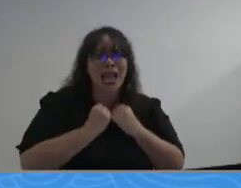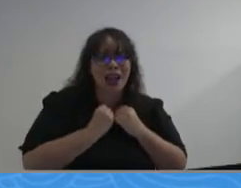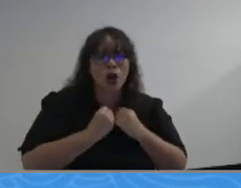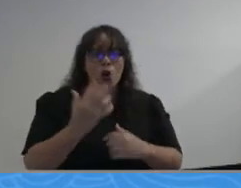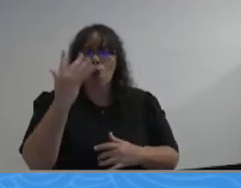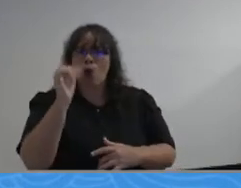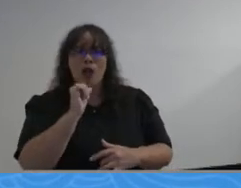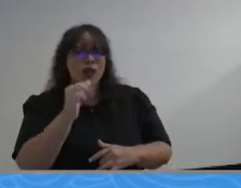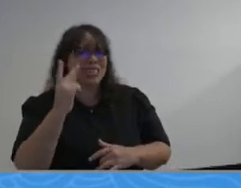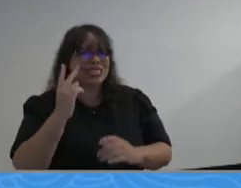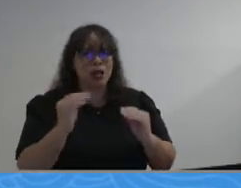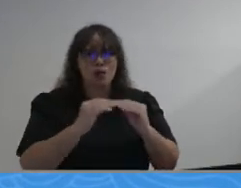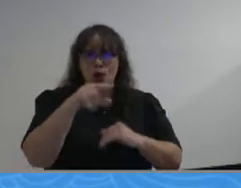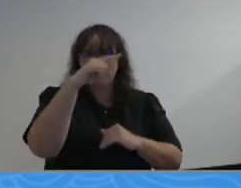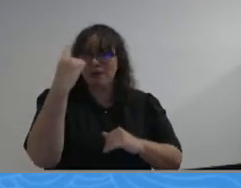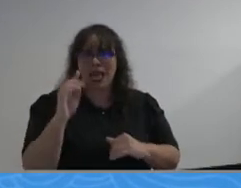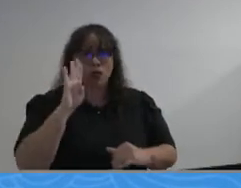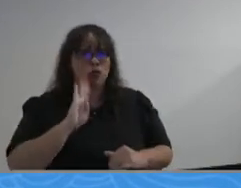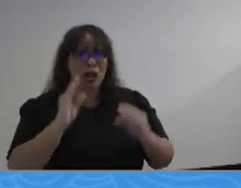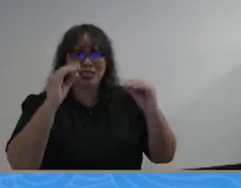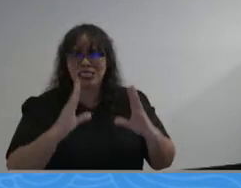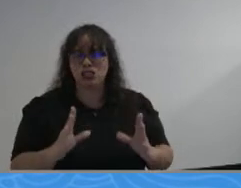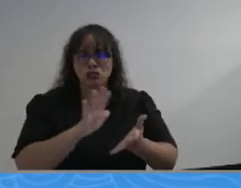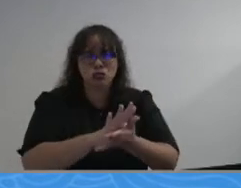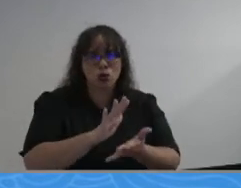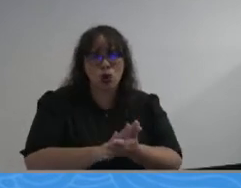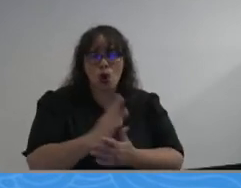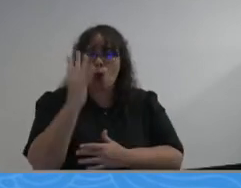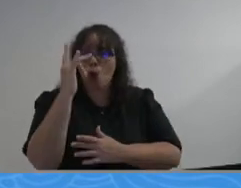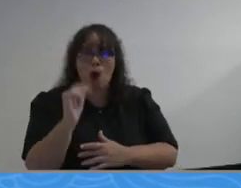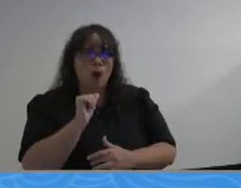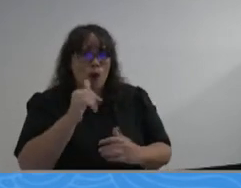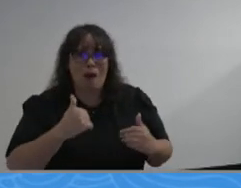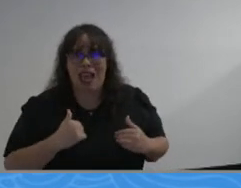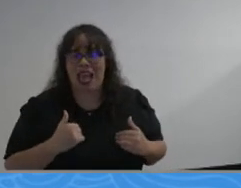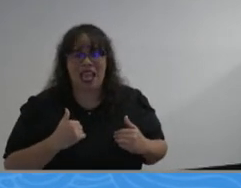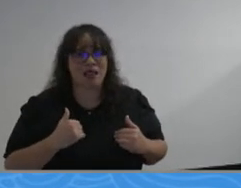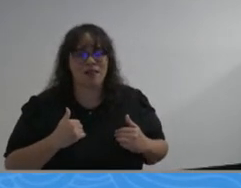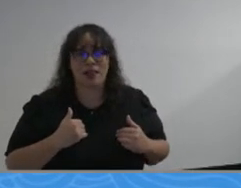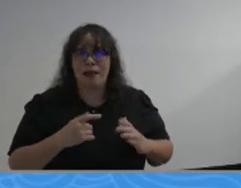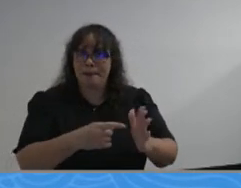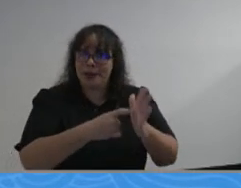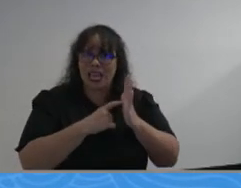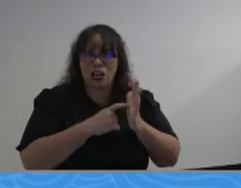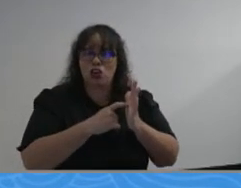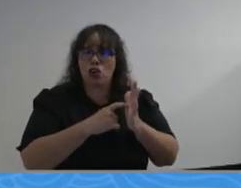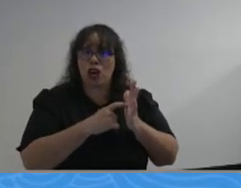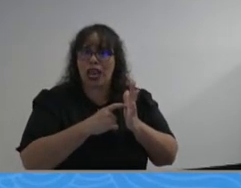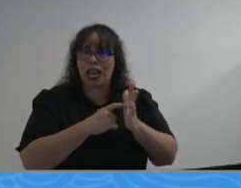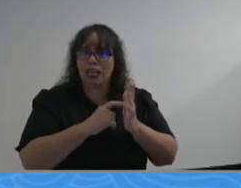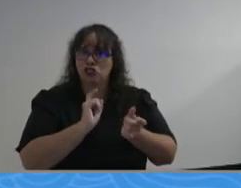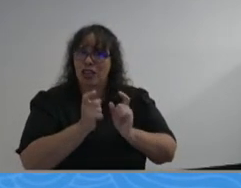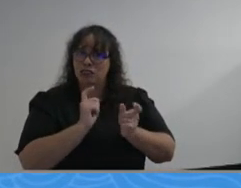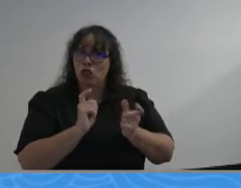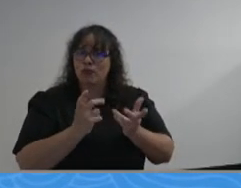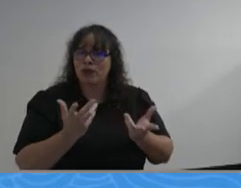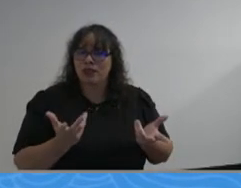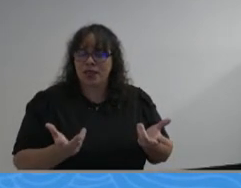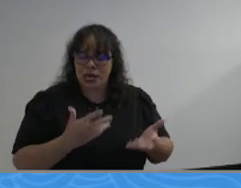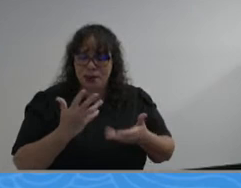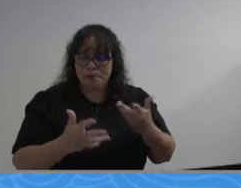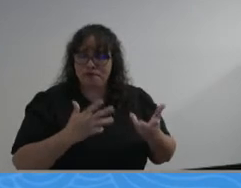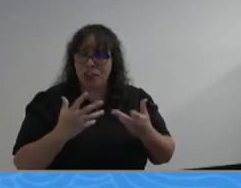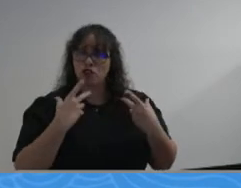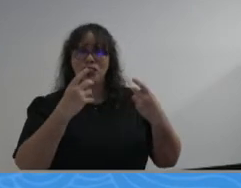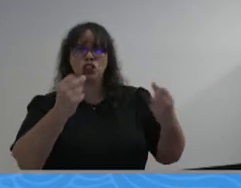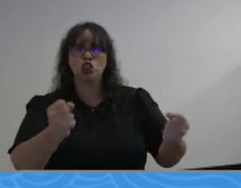schools? We have to talk about how do we have more mandatory, transformative, and more mandatory kinds of